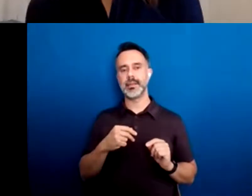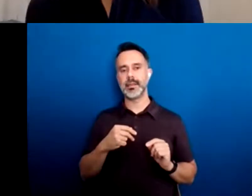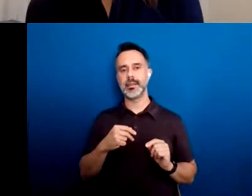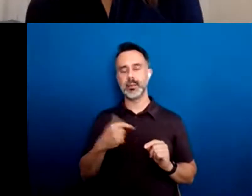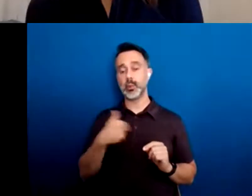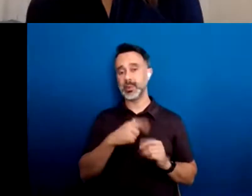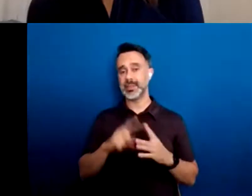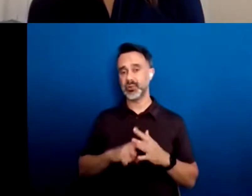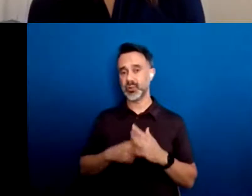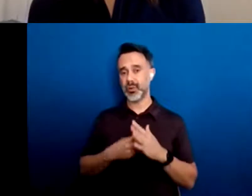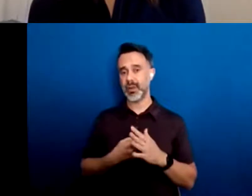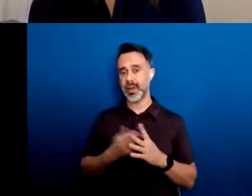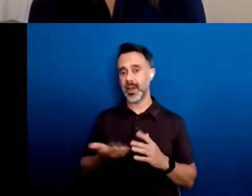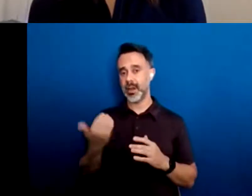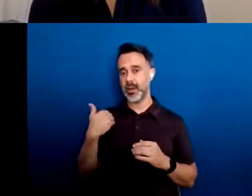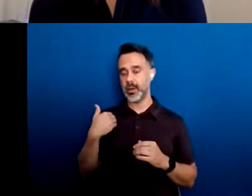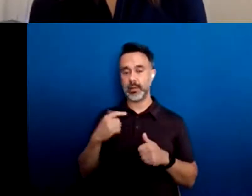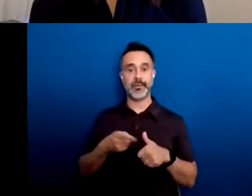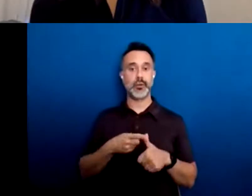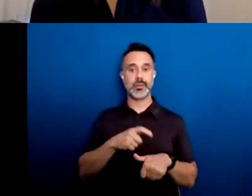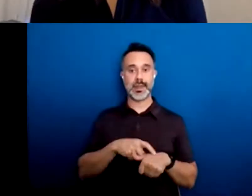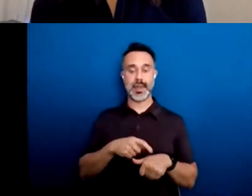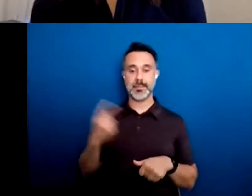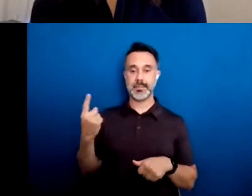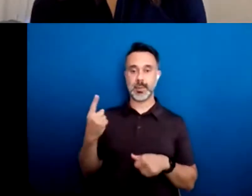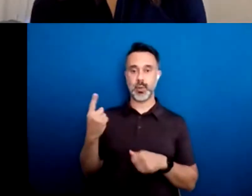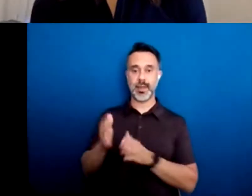out when the first time I was asked to be on this